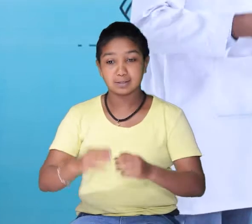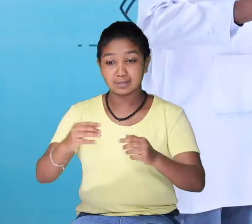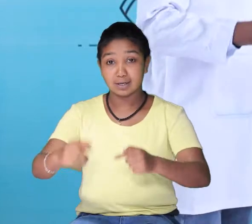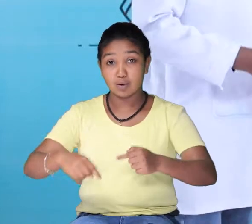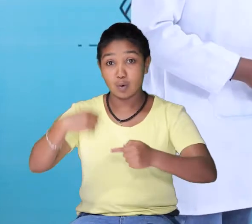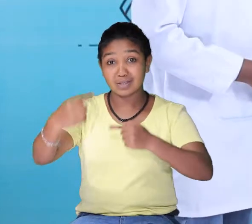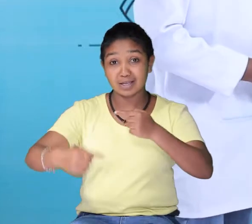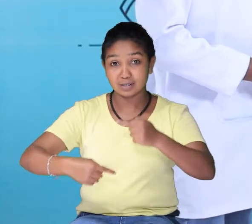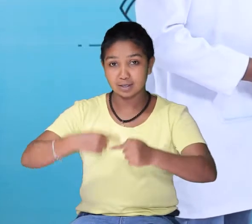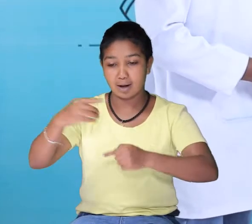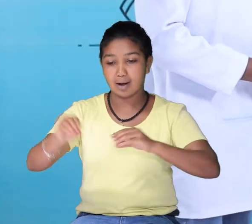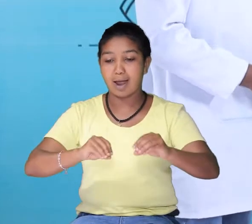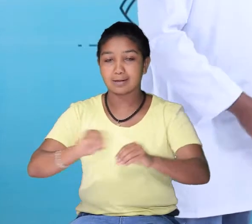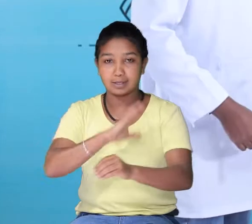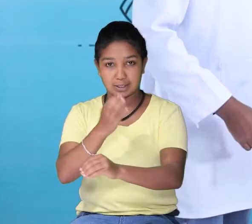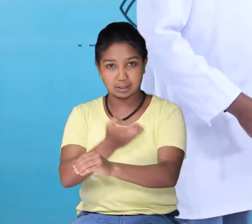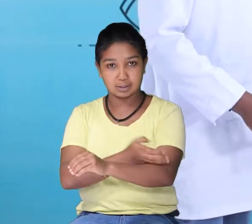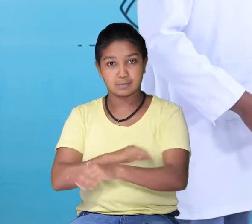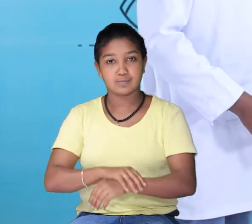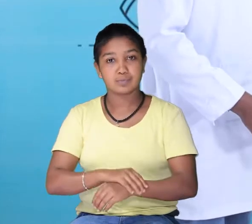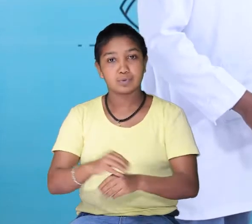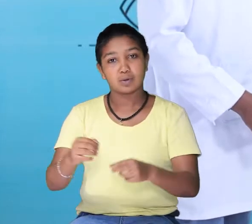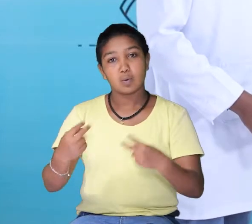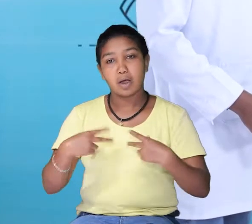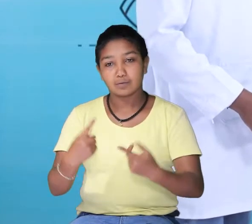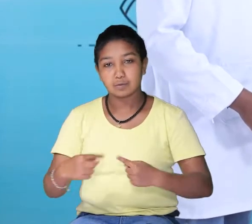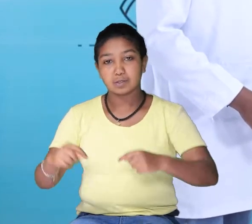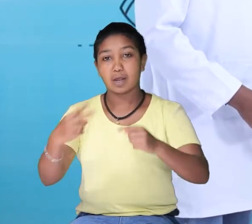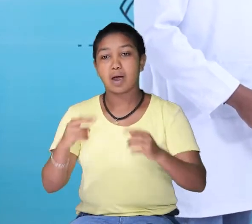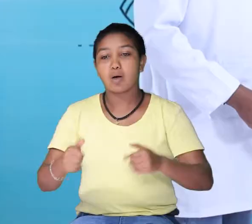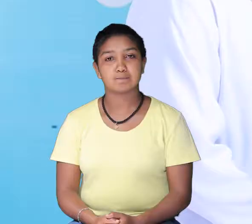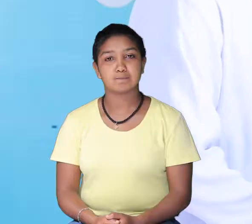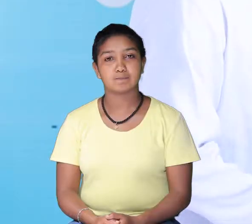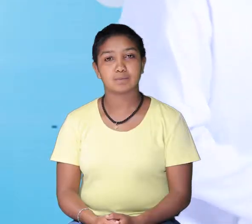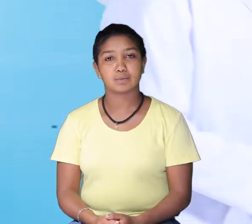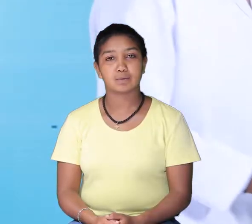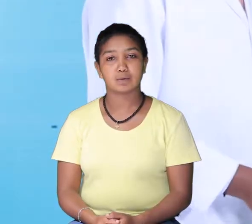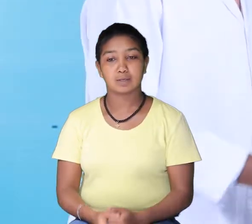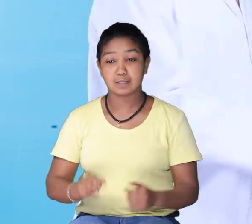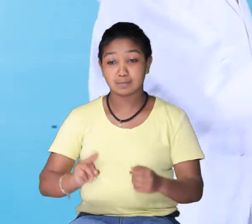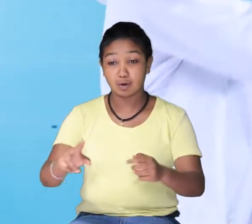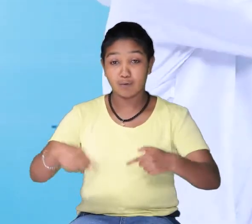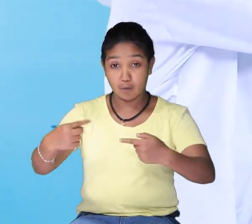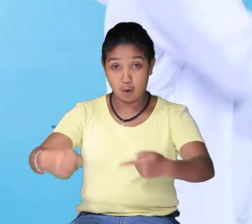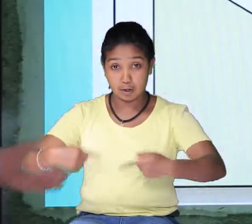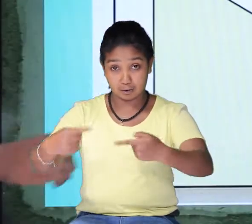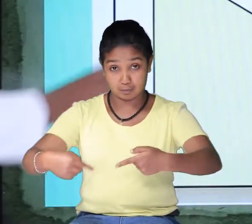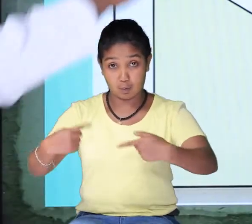rotational kinetic energy. And we have also tried to see how to determine the speed of a rolling body if it